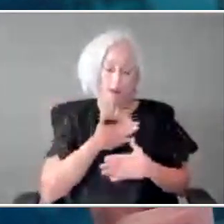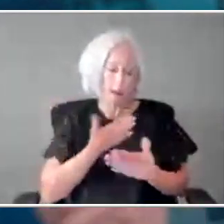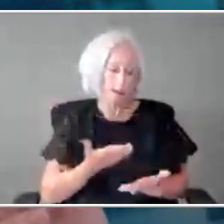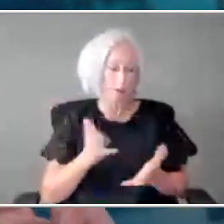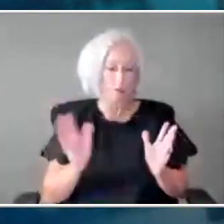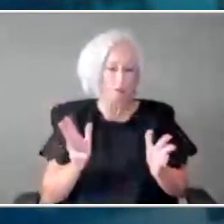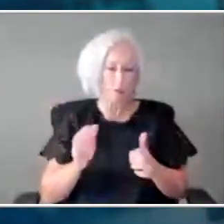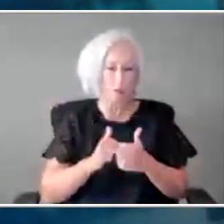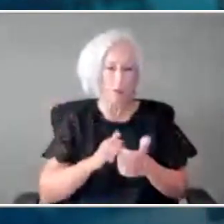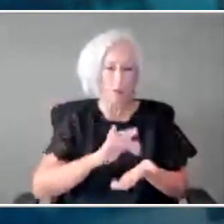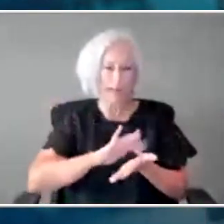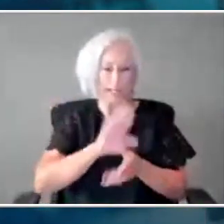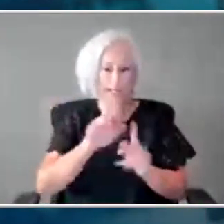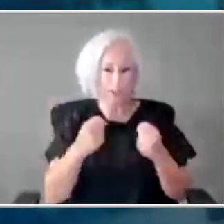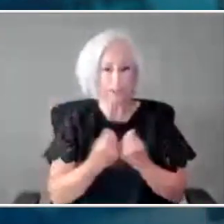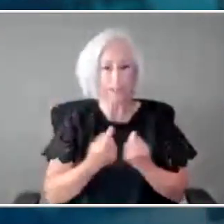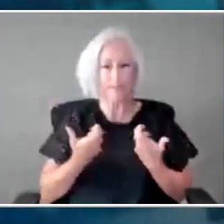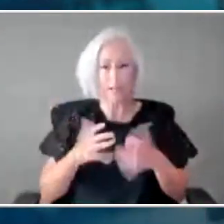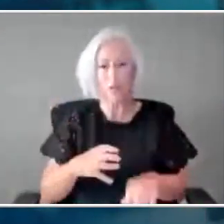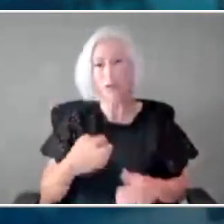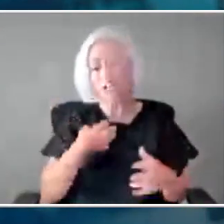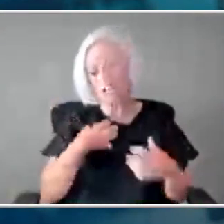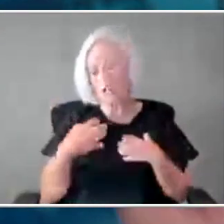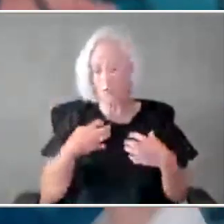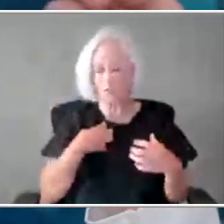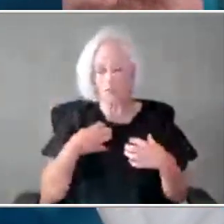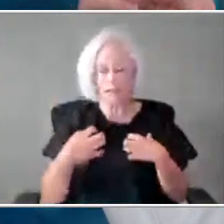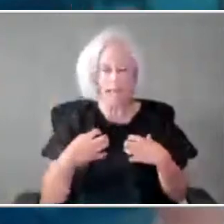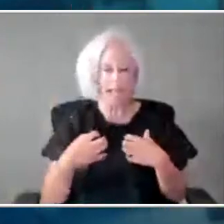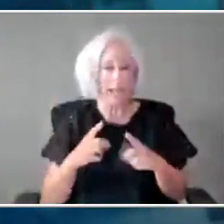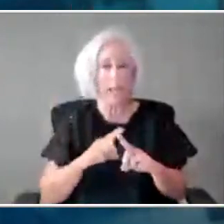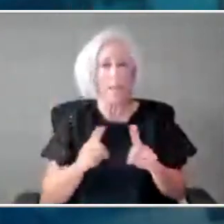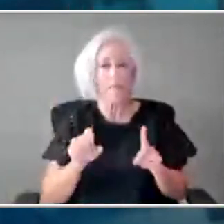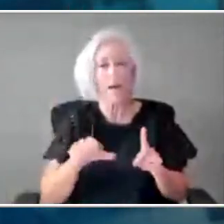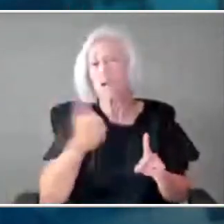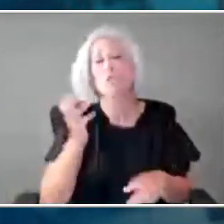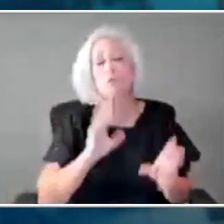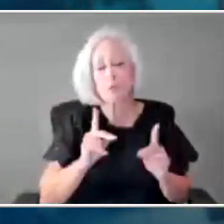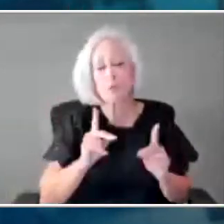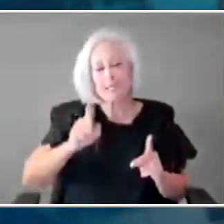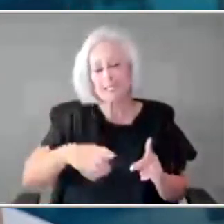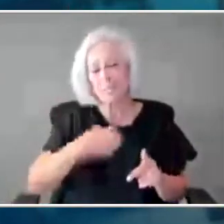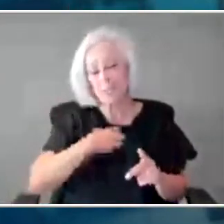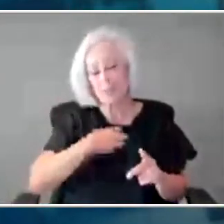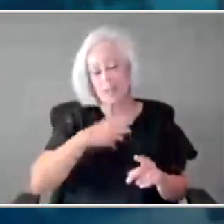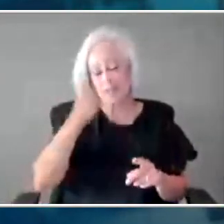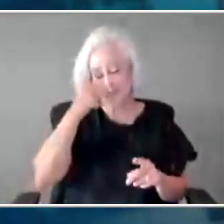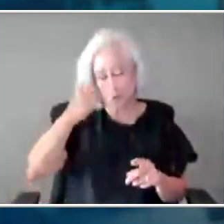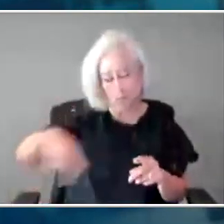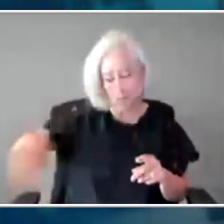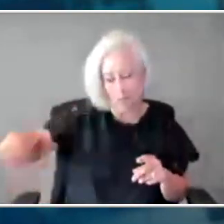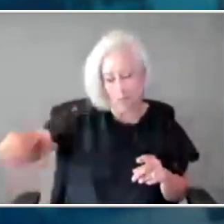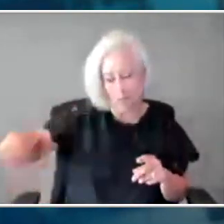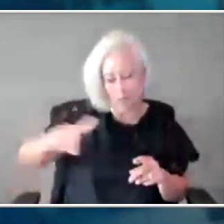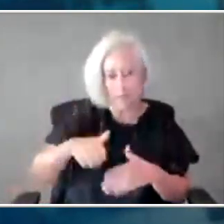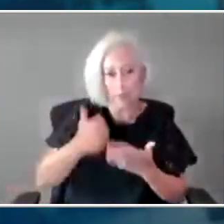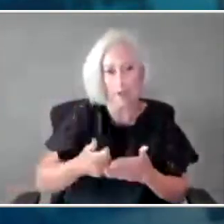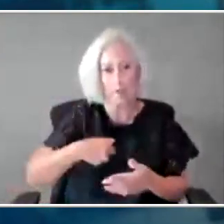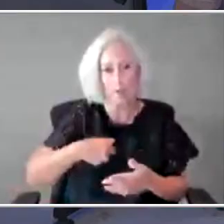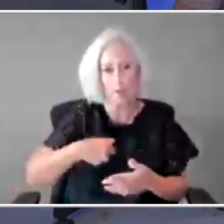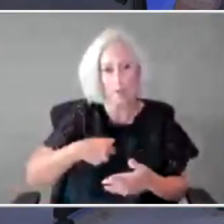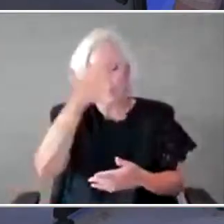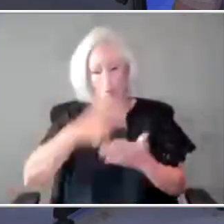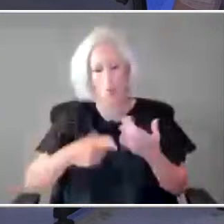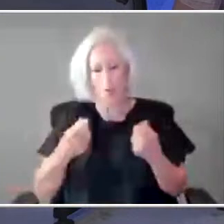I don't want to be a complainer. Sometimes a friend or family member needs to be the complainer for them, so that we know what's going on, so that we can help bring make those someone along